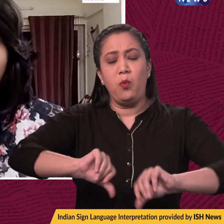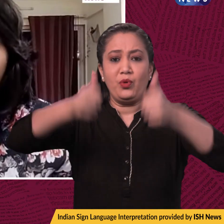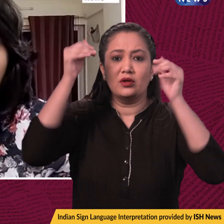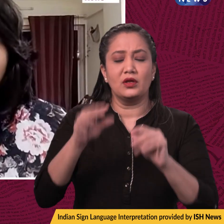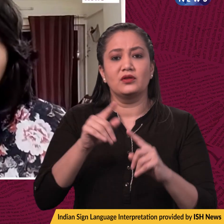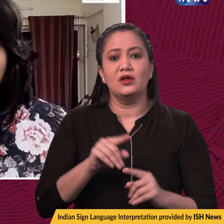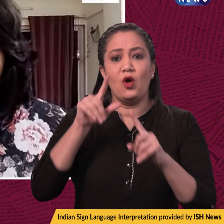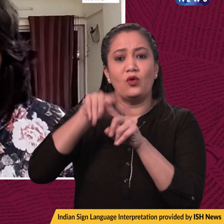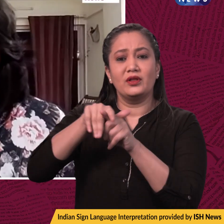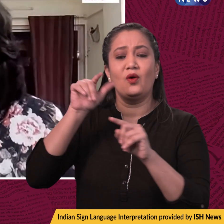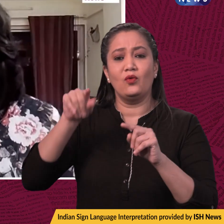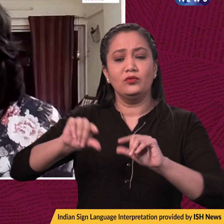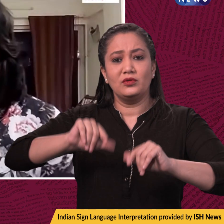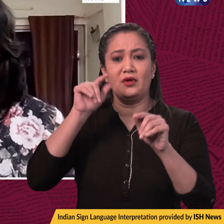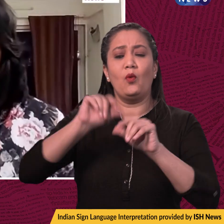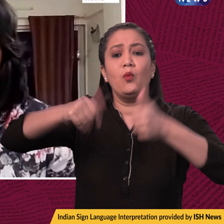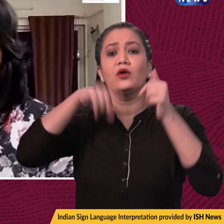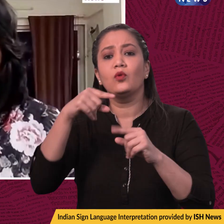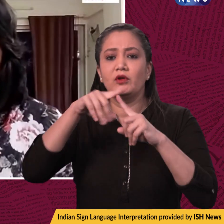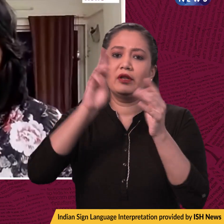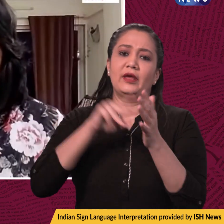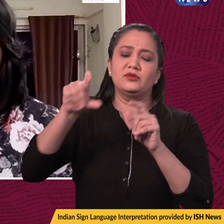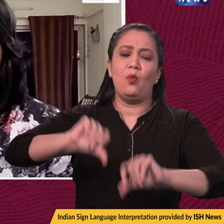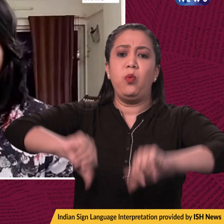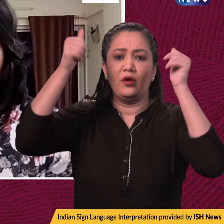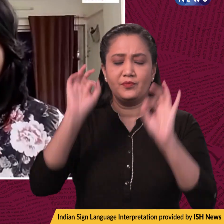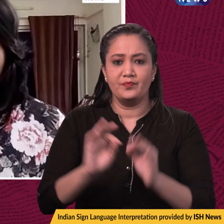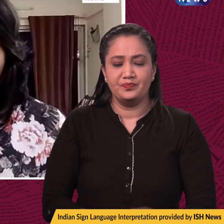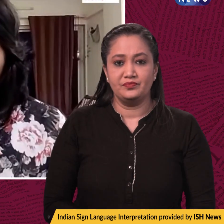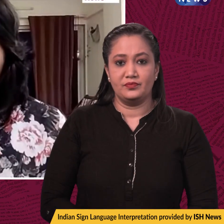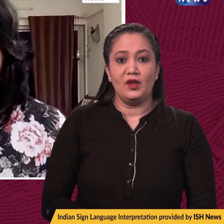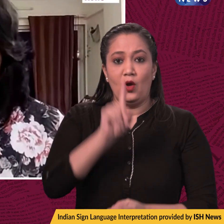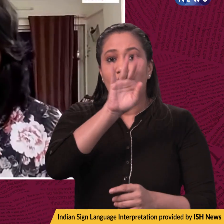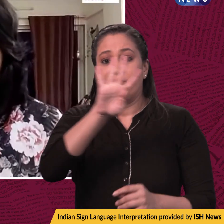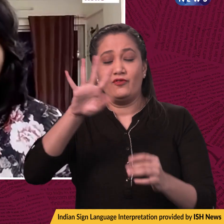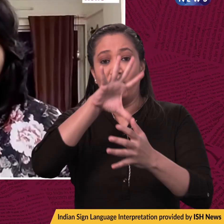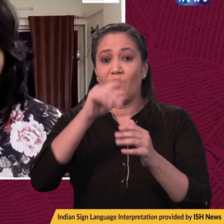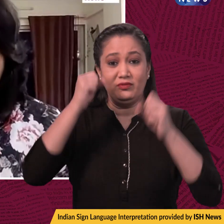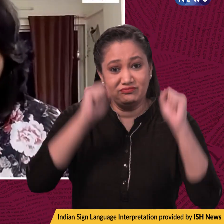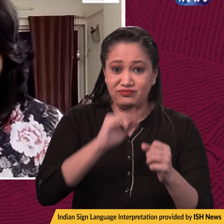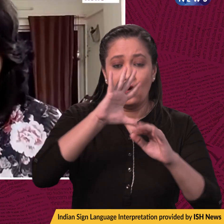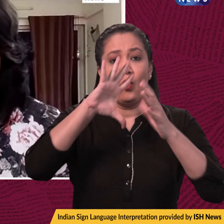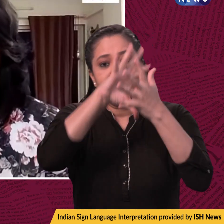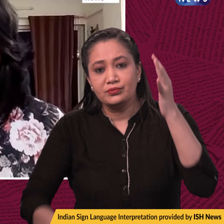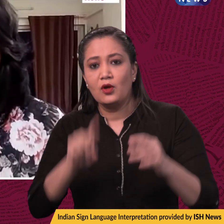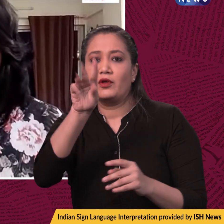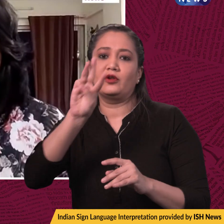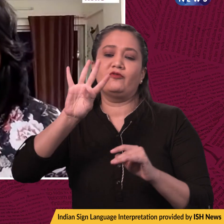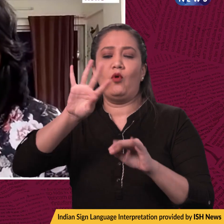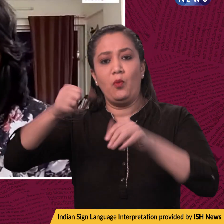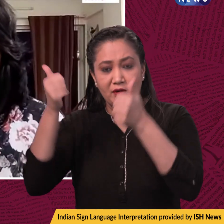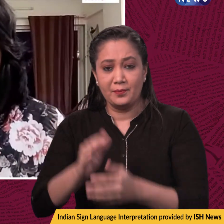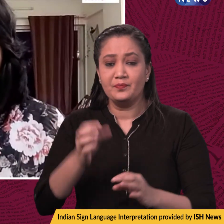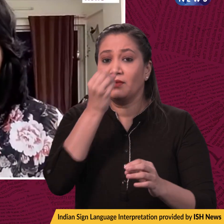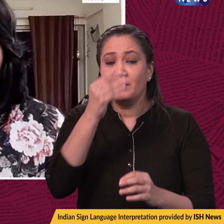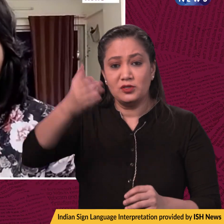victory in the Kolkata civic polls. Now, they've won 134 out of 144 wards. The